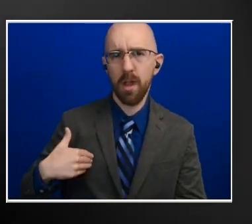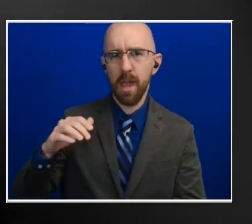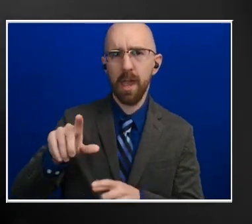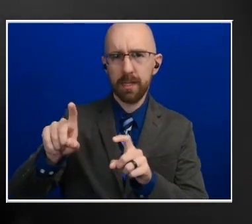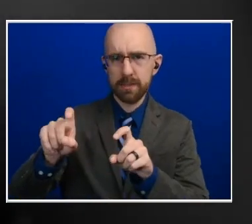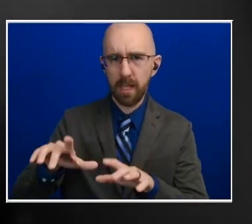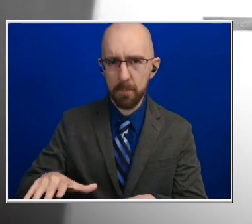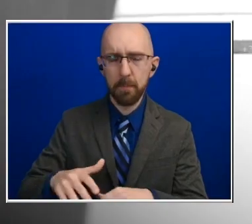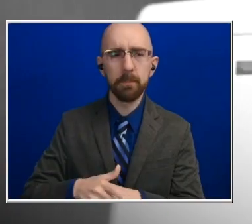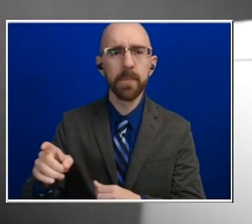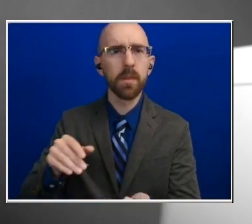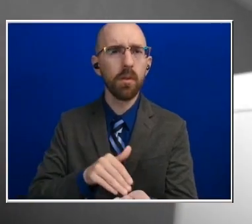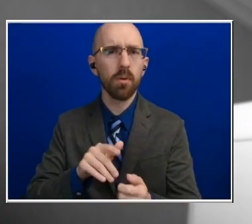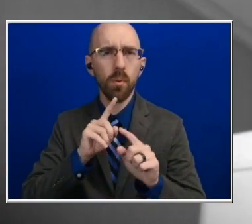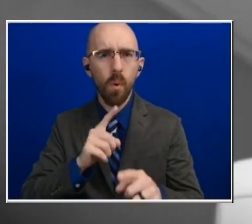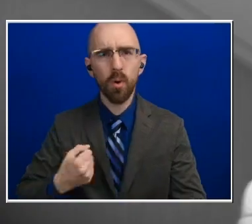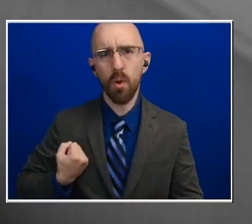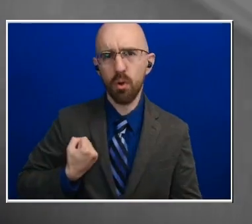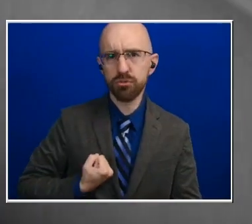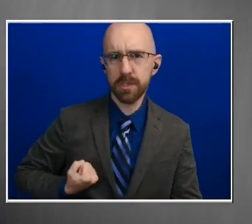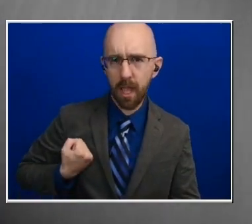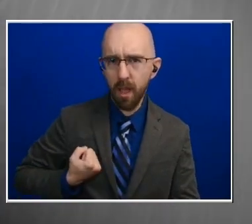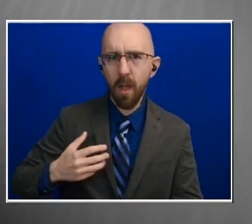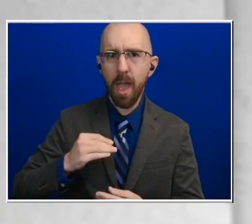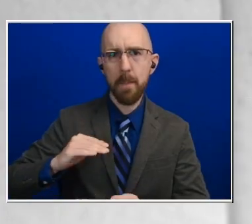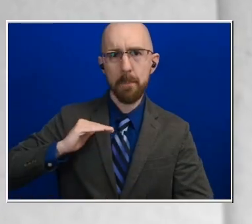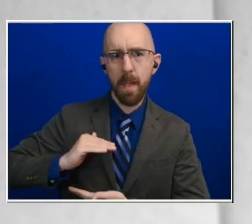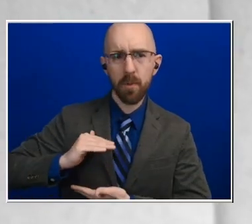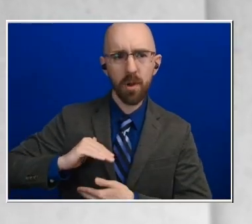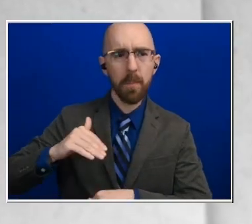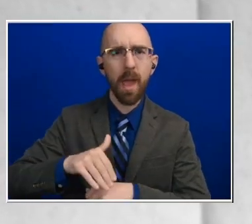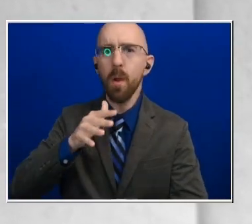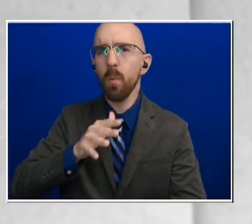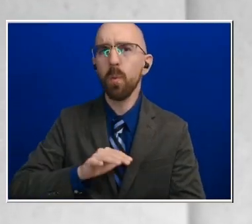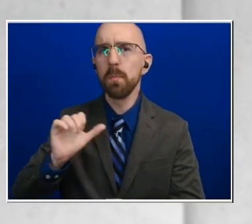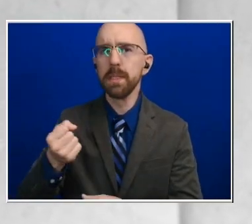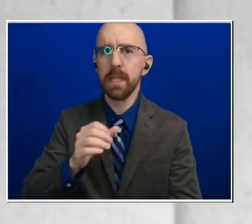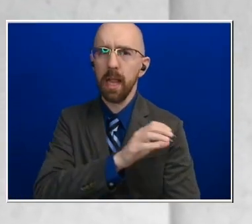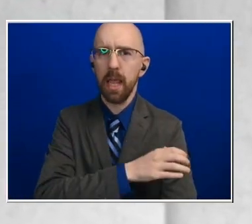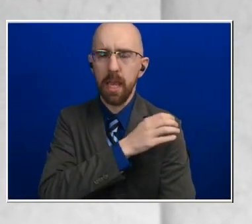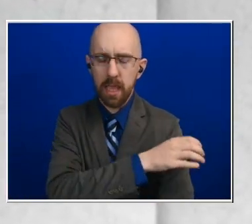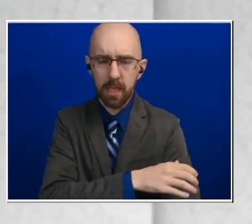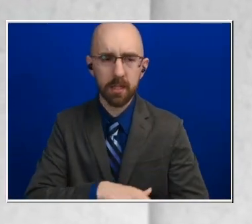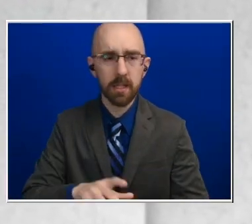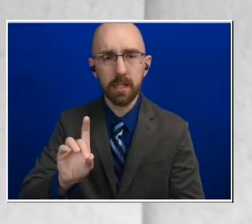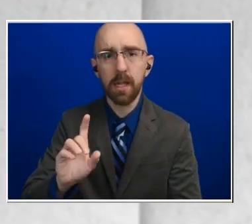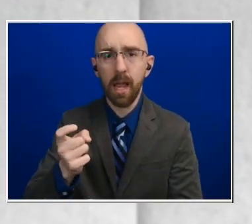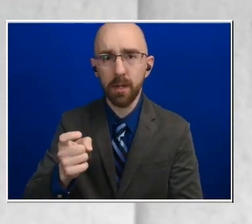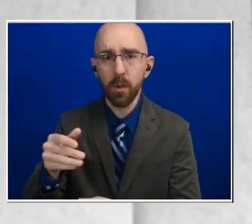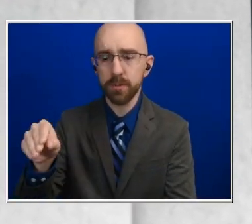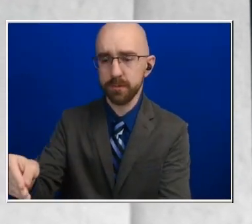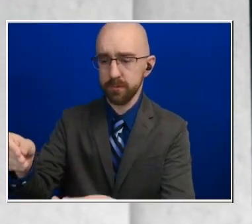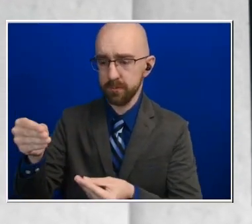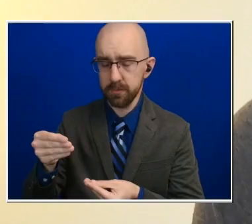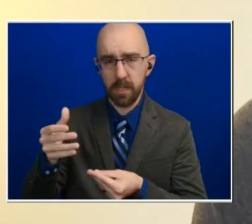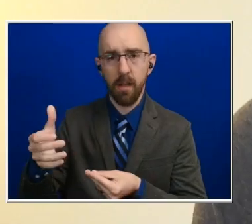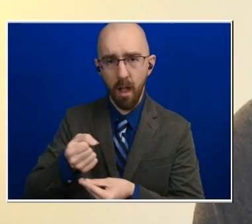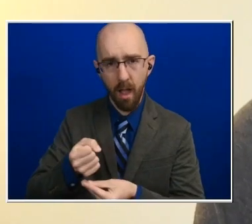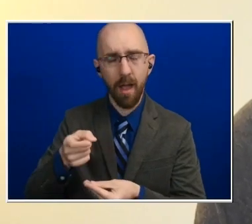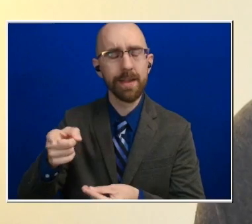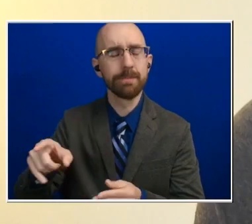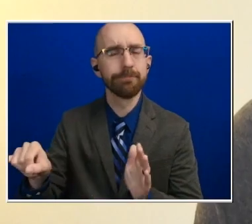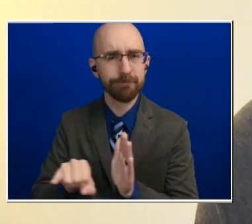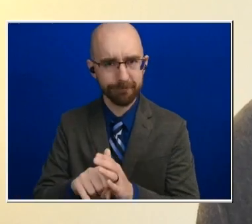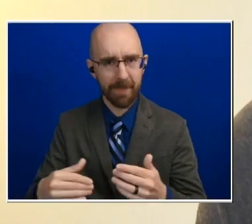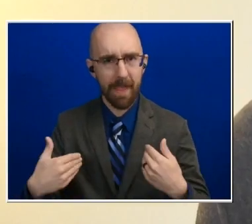an ultrasound and mammogram at a woman's clinic. The diagnosis came in. Bret had breast cancer. I was